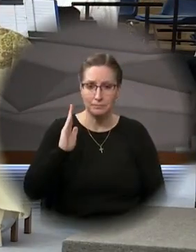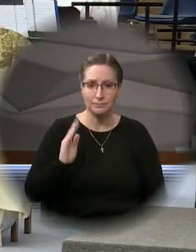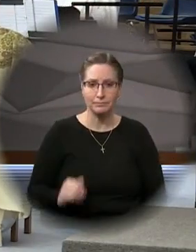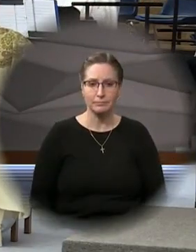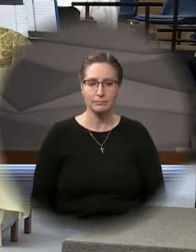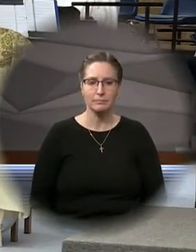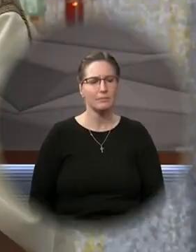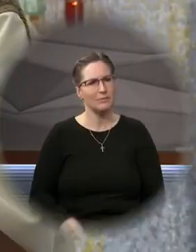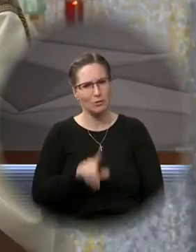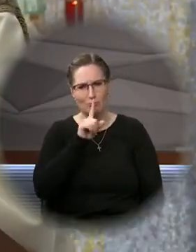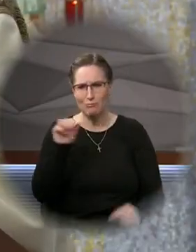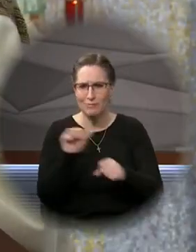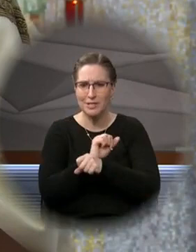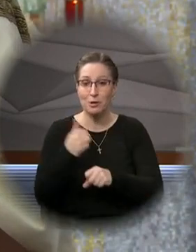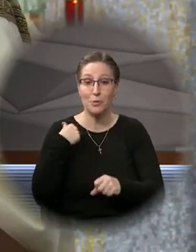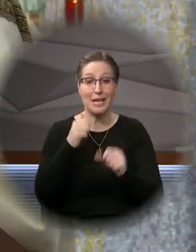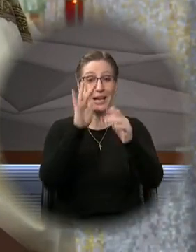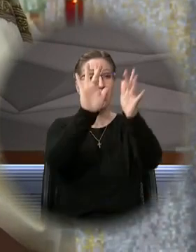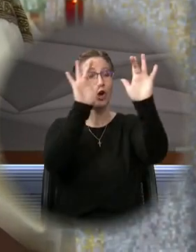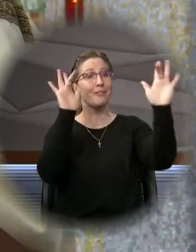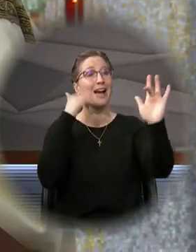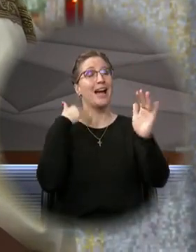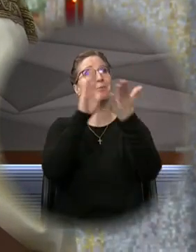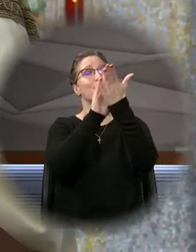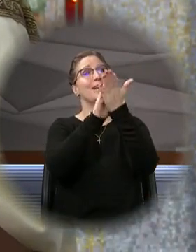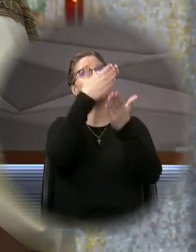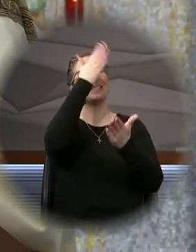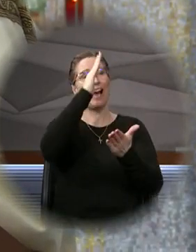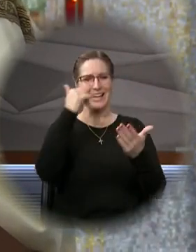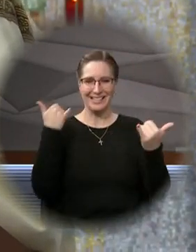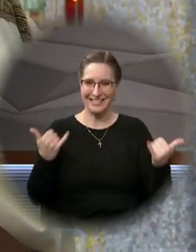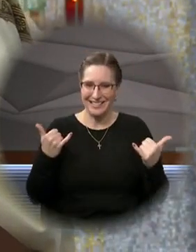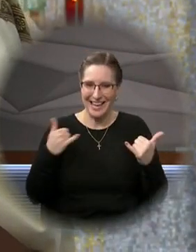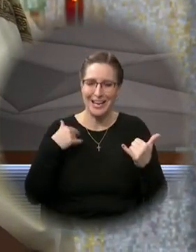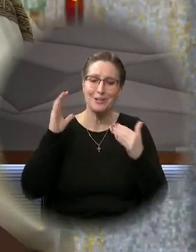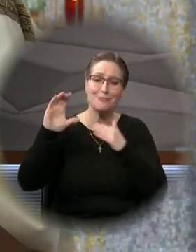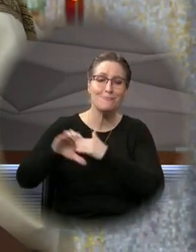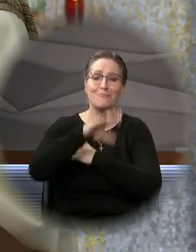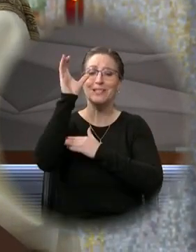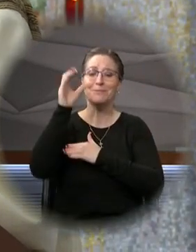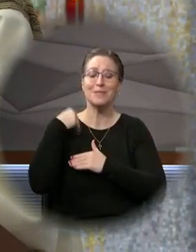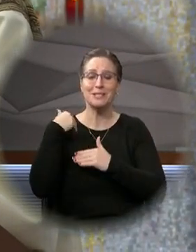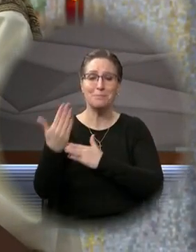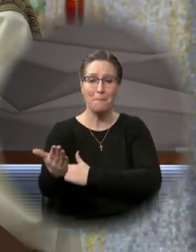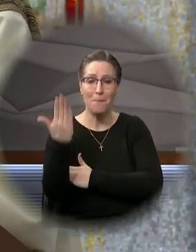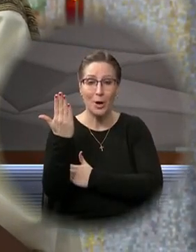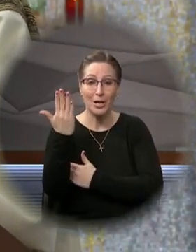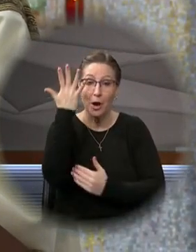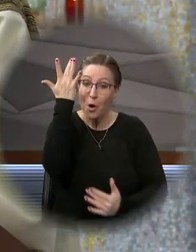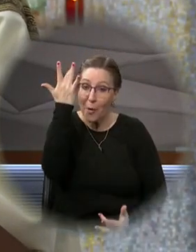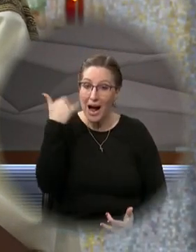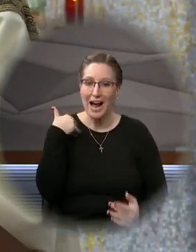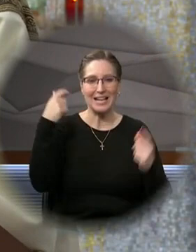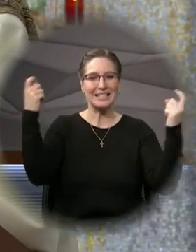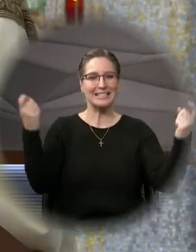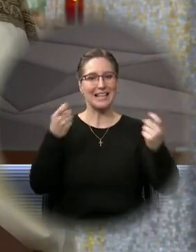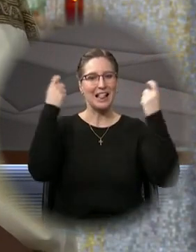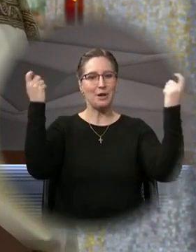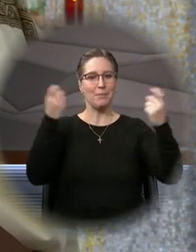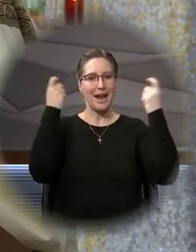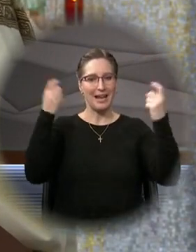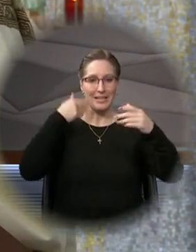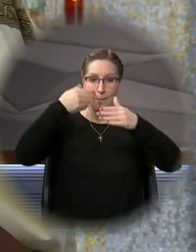we certainly glorify and praise God ourselves on this joyous Christmas morning as we celebrate the birth